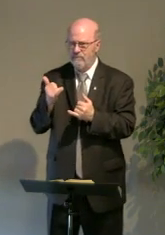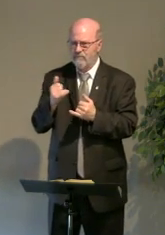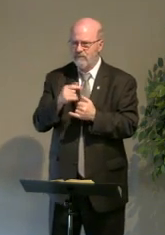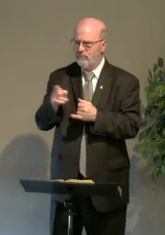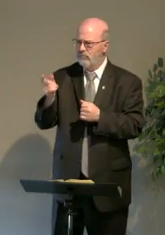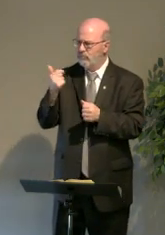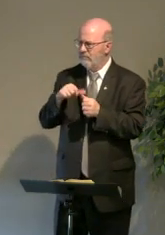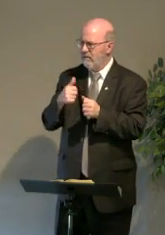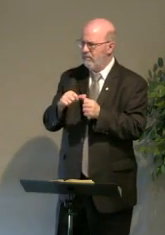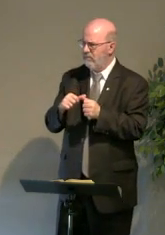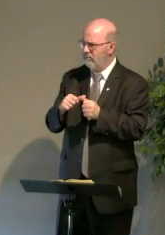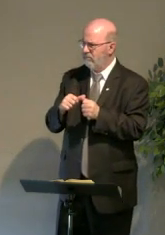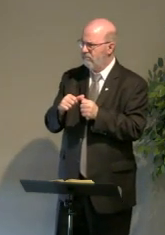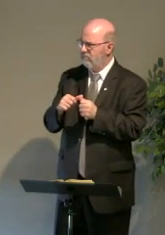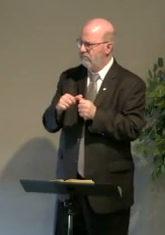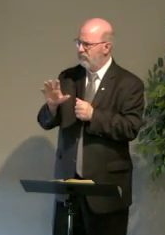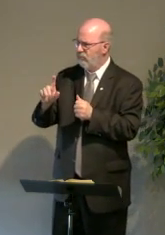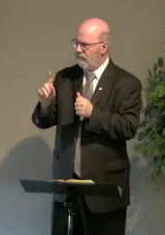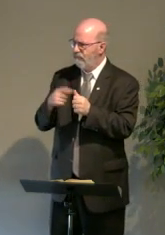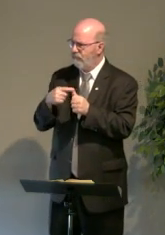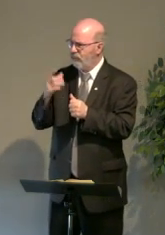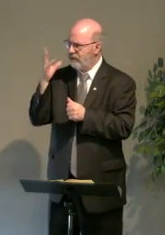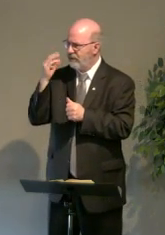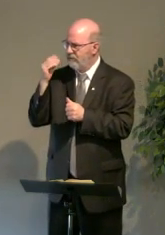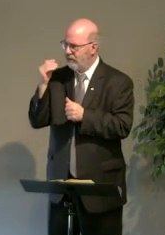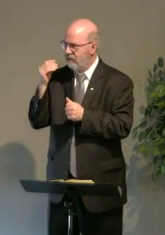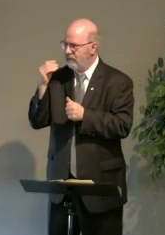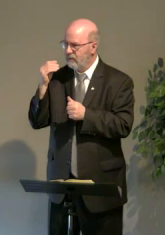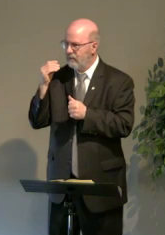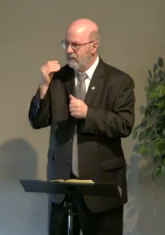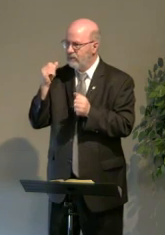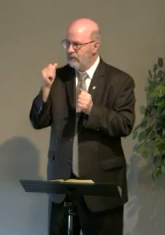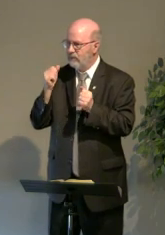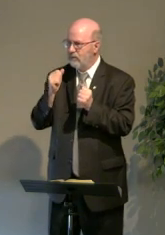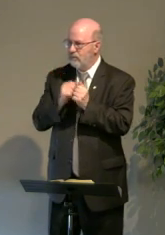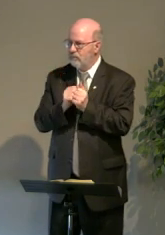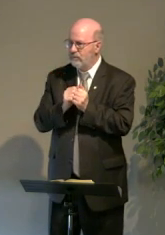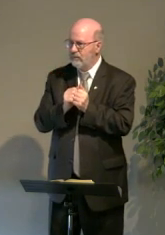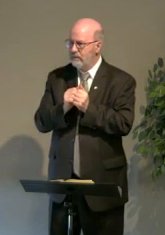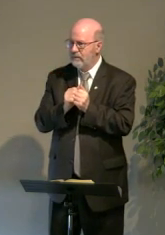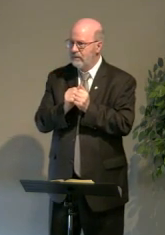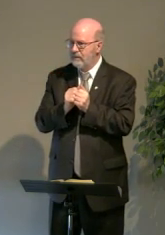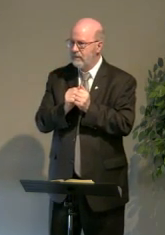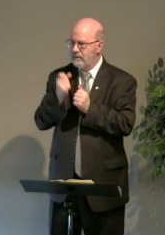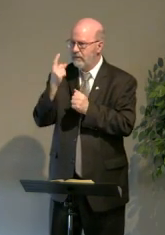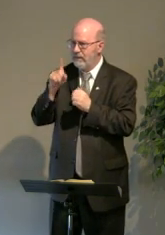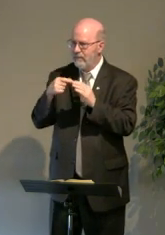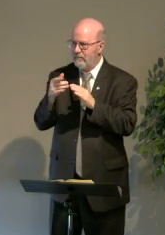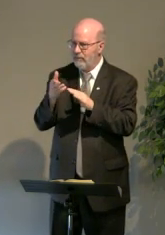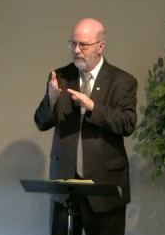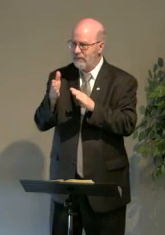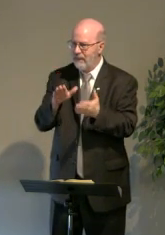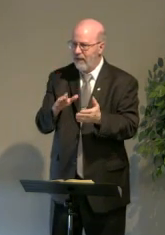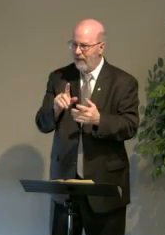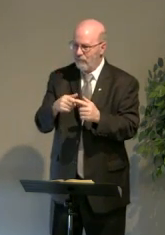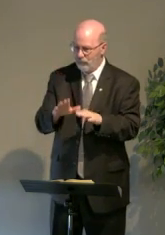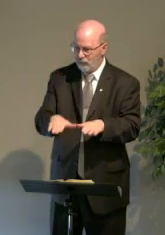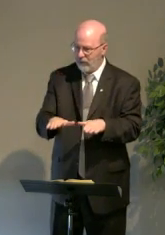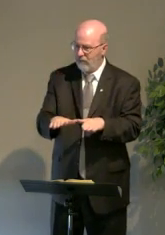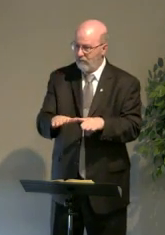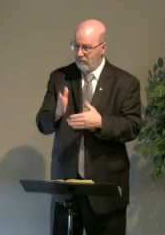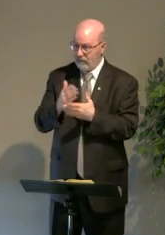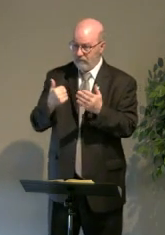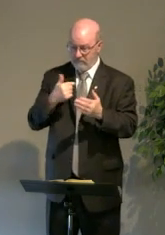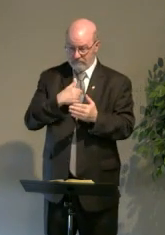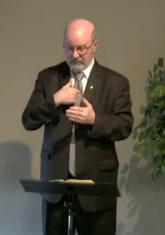you remember your first experience with the concept of death as a child. For some of